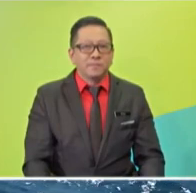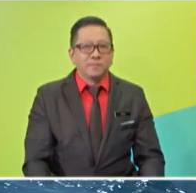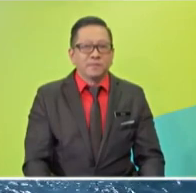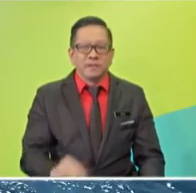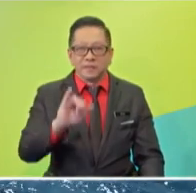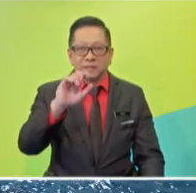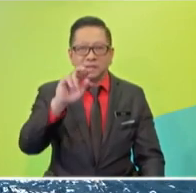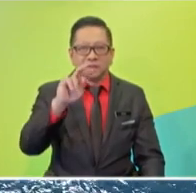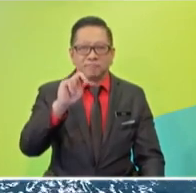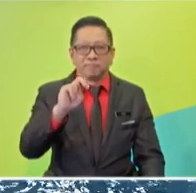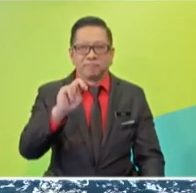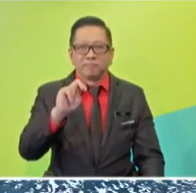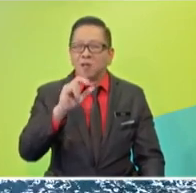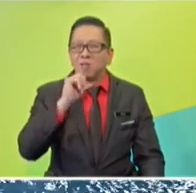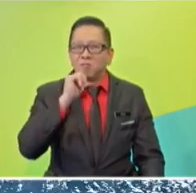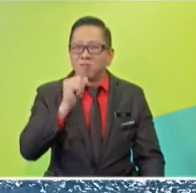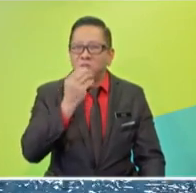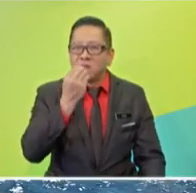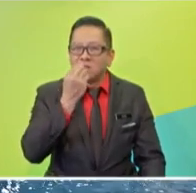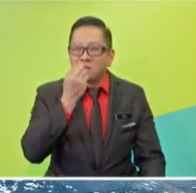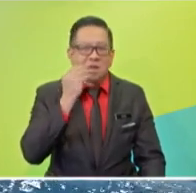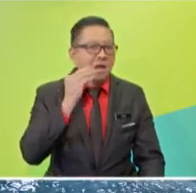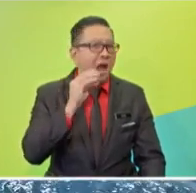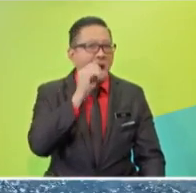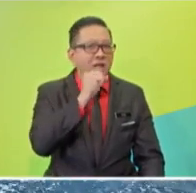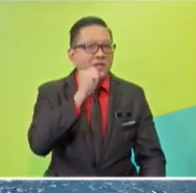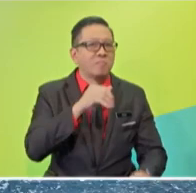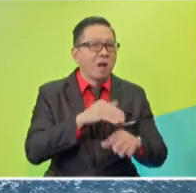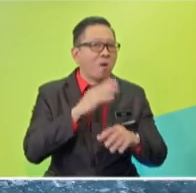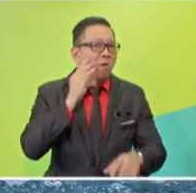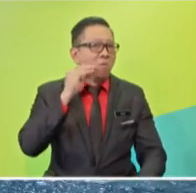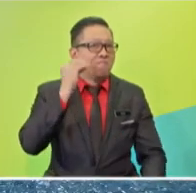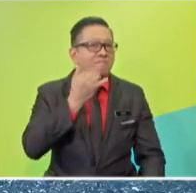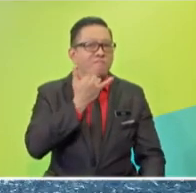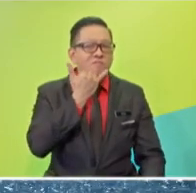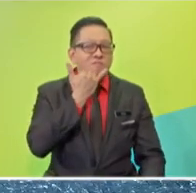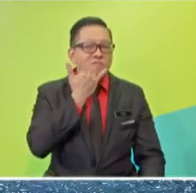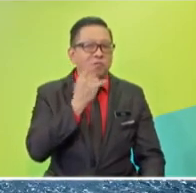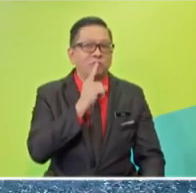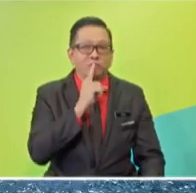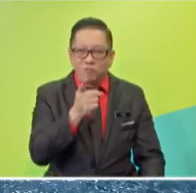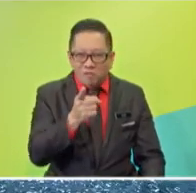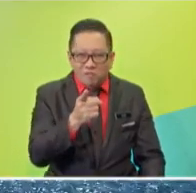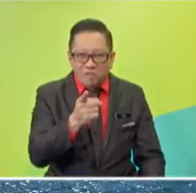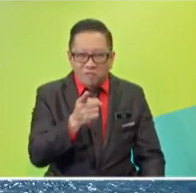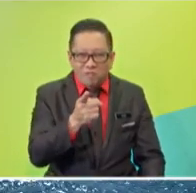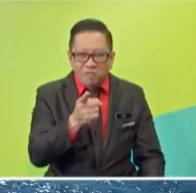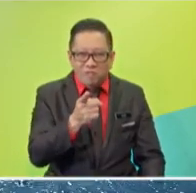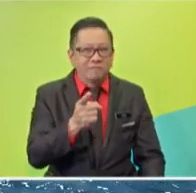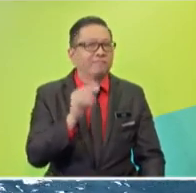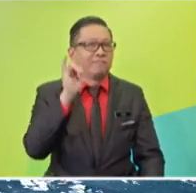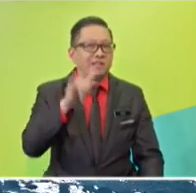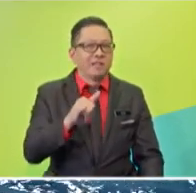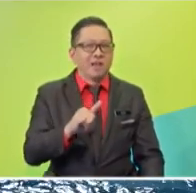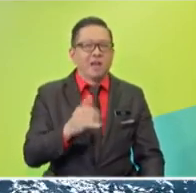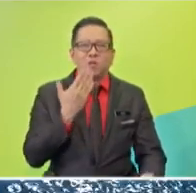Jin doesn't eat ice cream at home. False. False. 100% sure, Ilman? Yes.